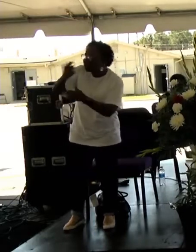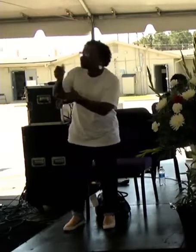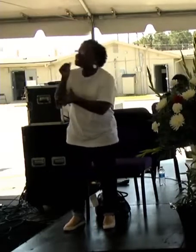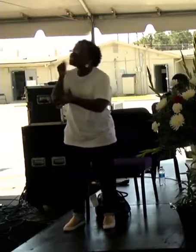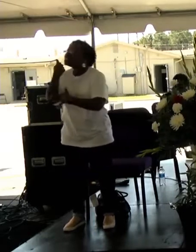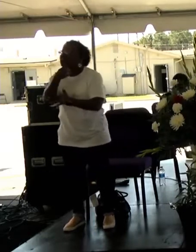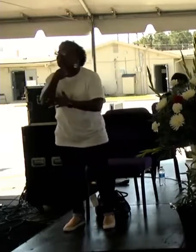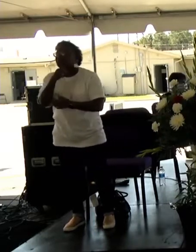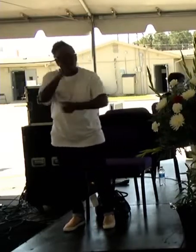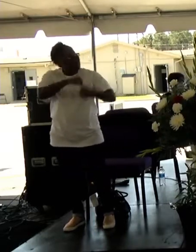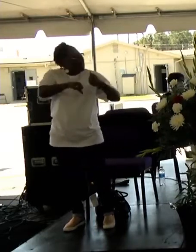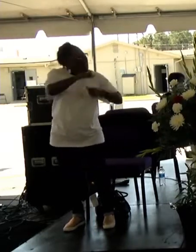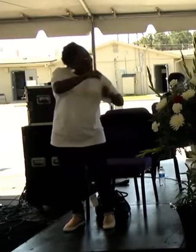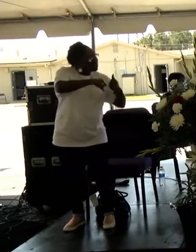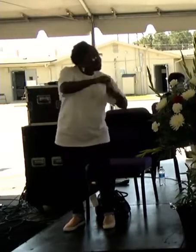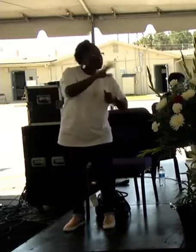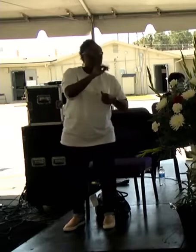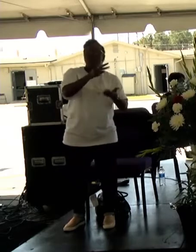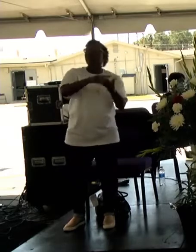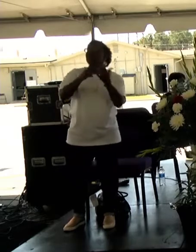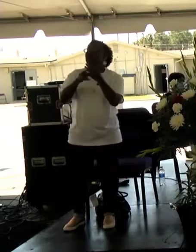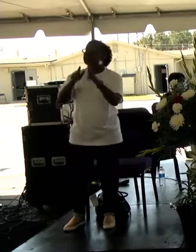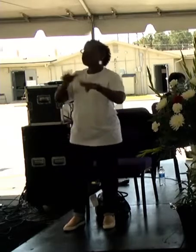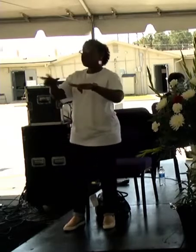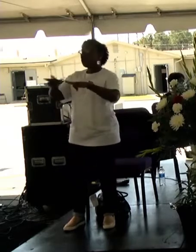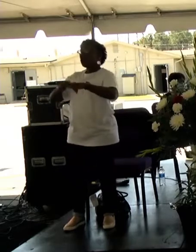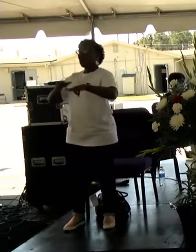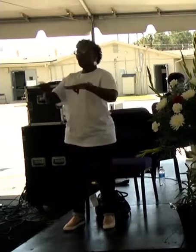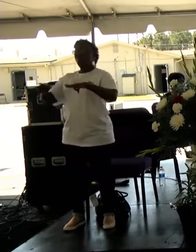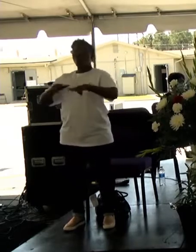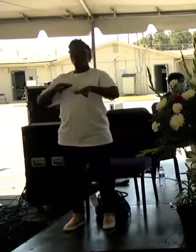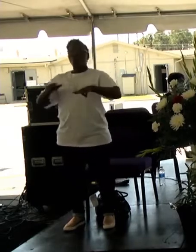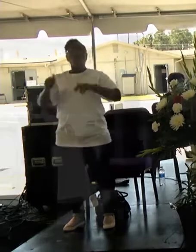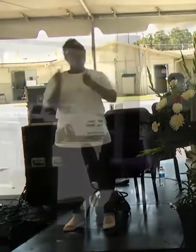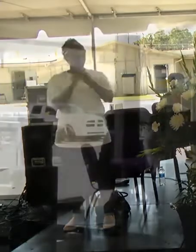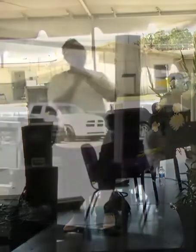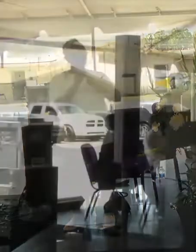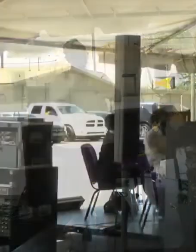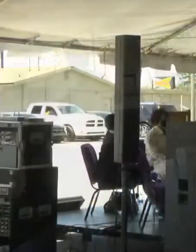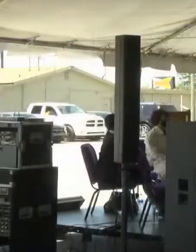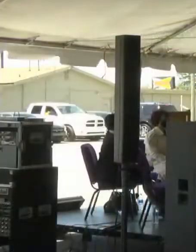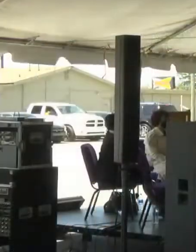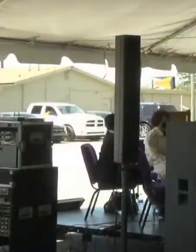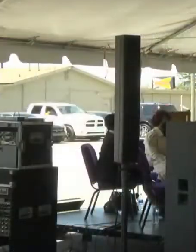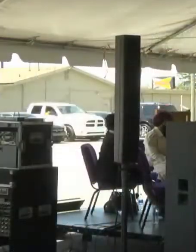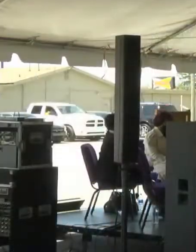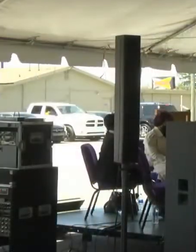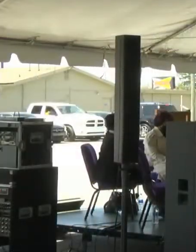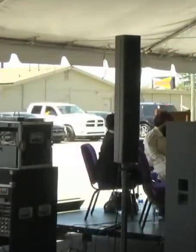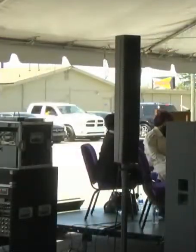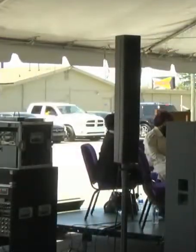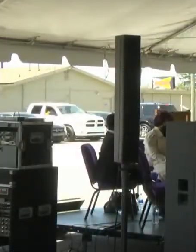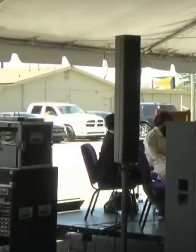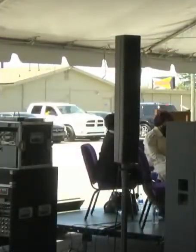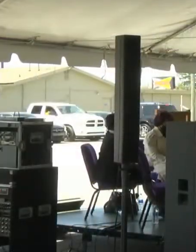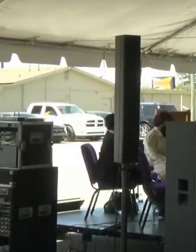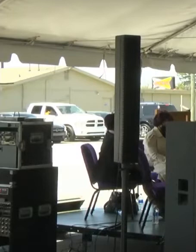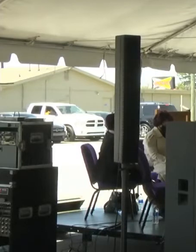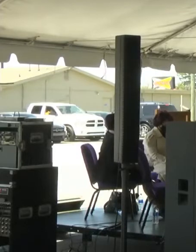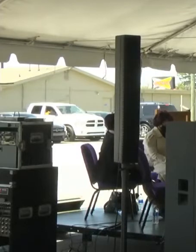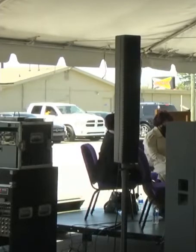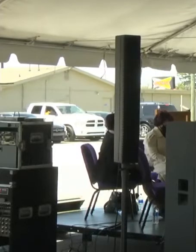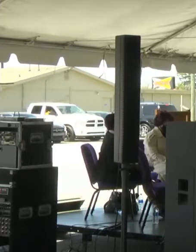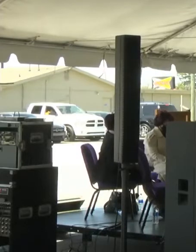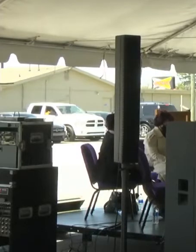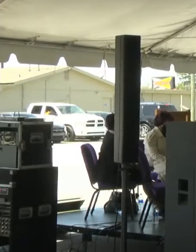suffering. Fellowship means walking with. So what I need to do is need for him to walk with me through